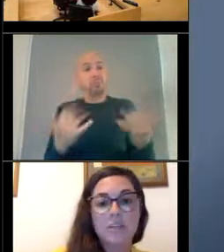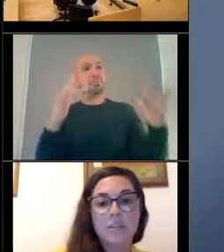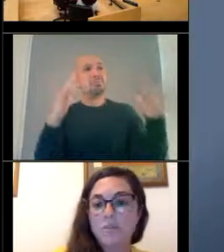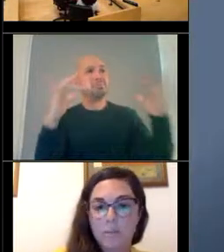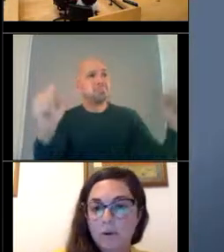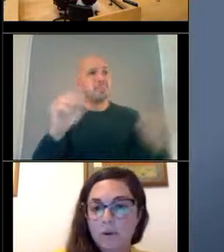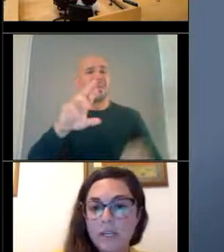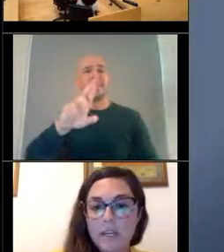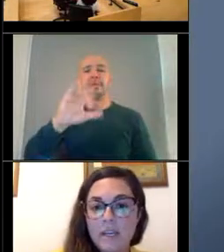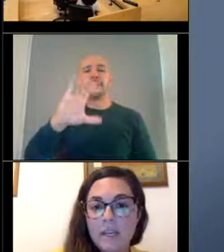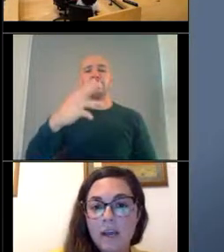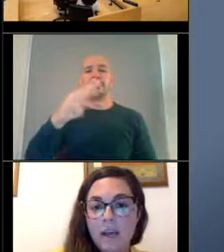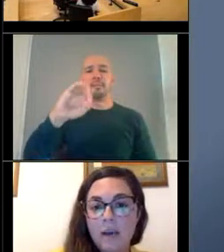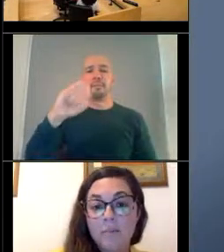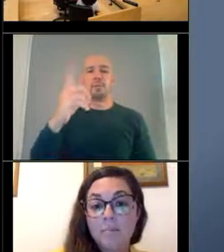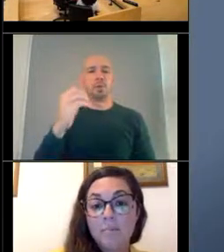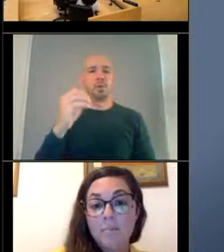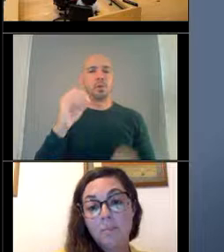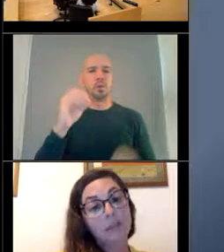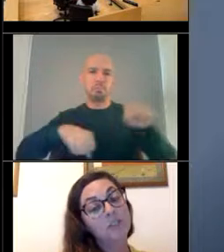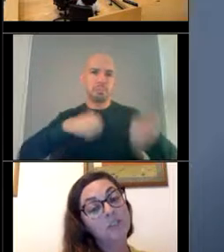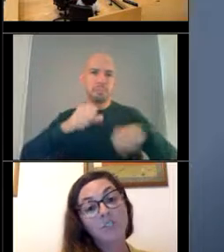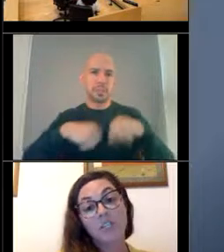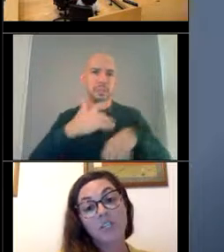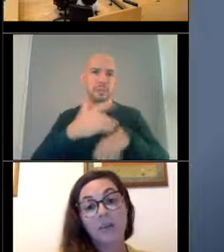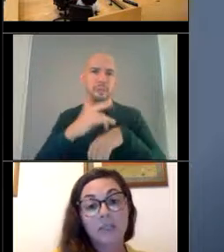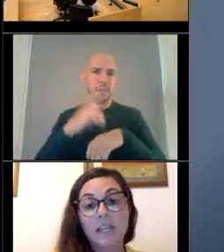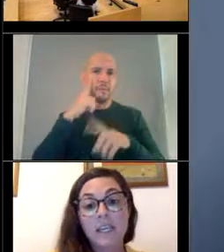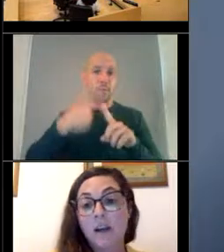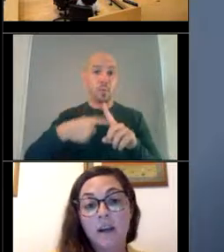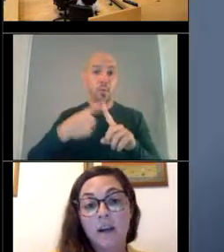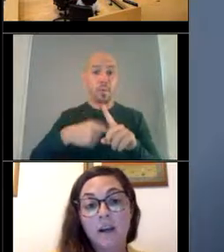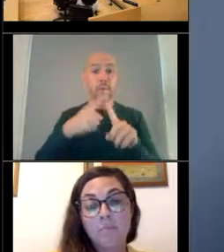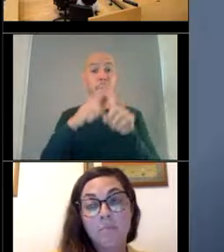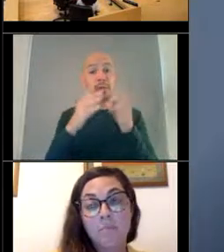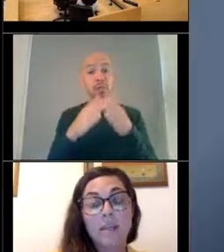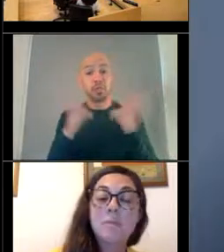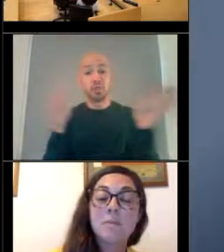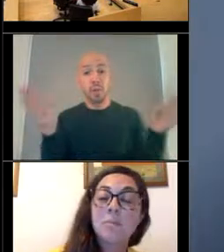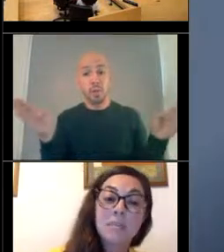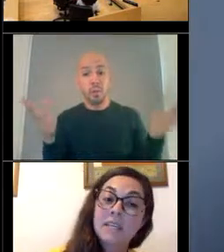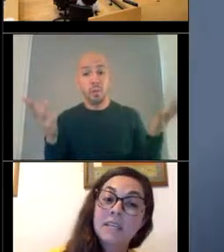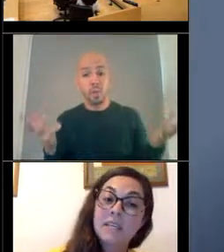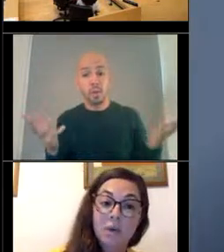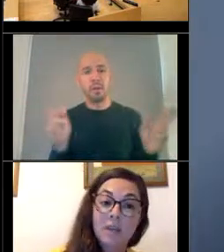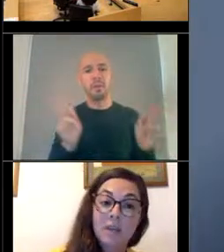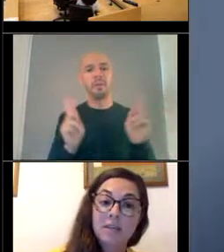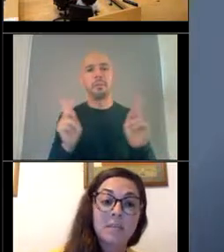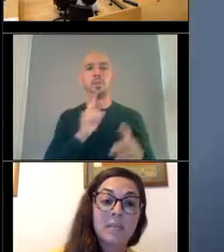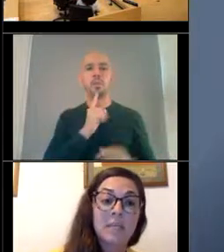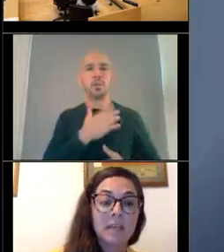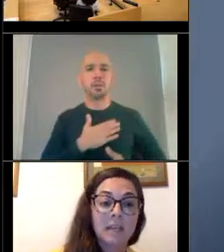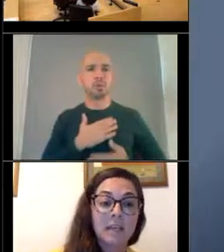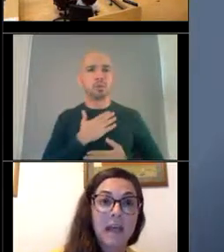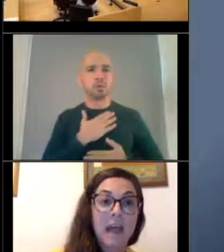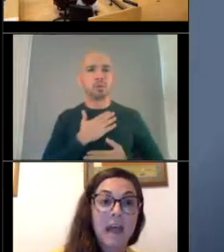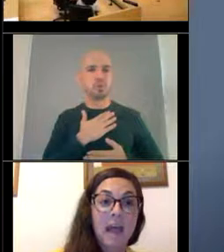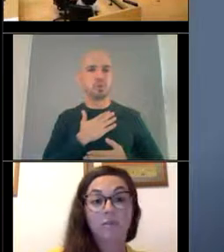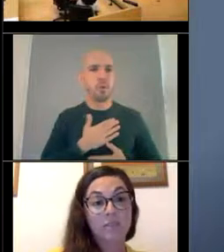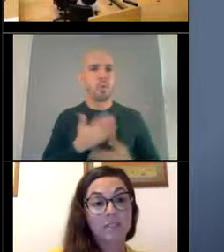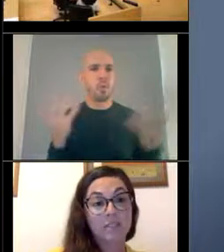un unusable um but just generally uh i think people really enjoyed being